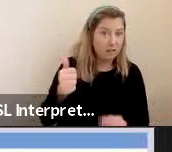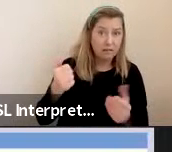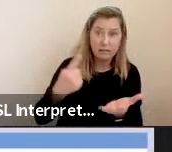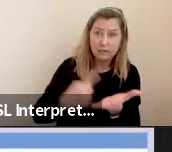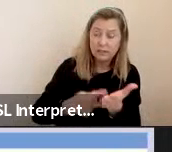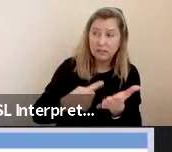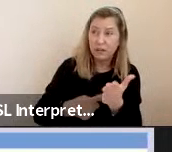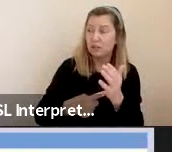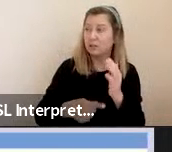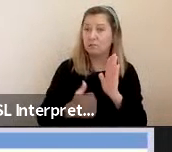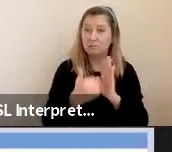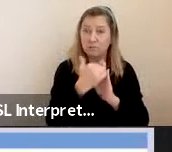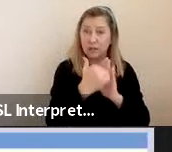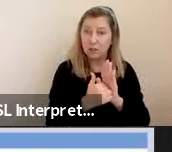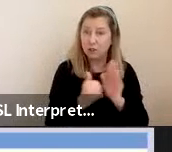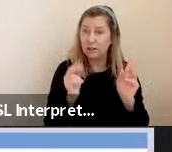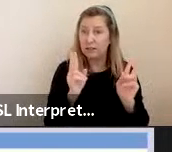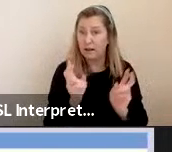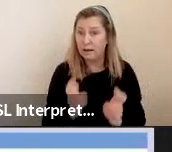agenda items?